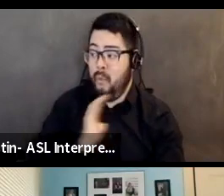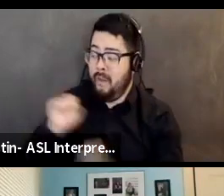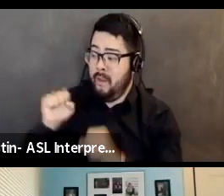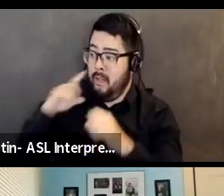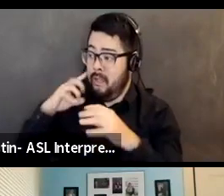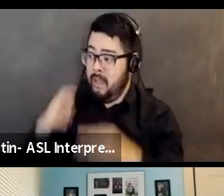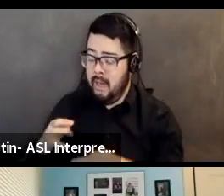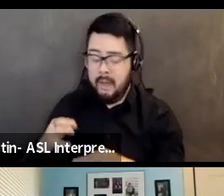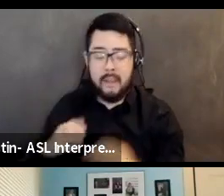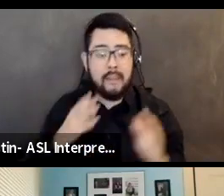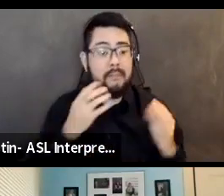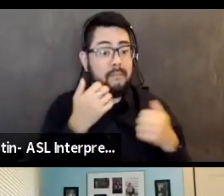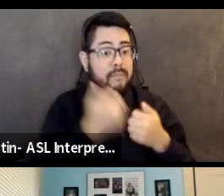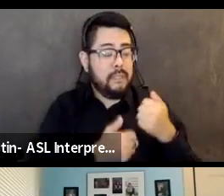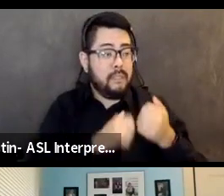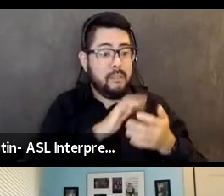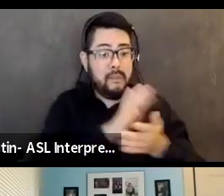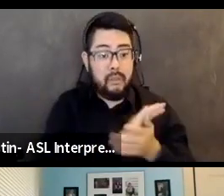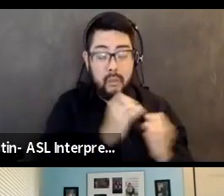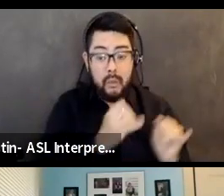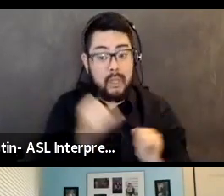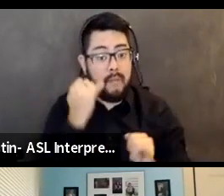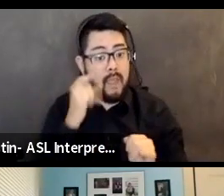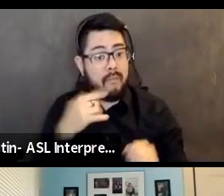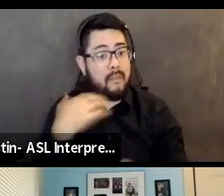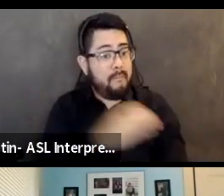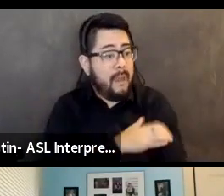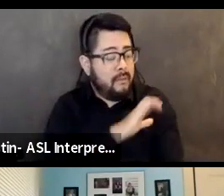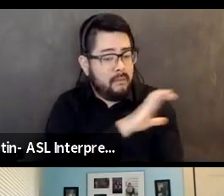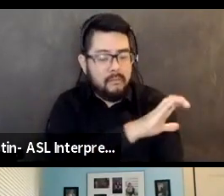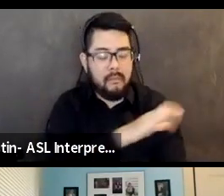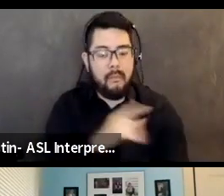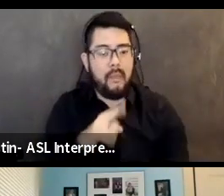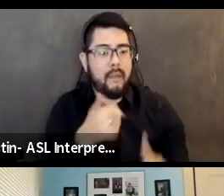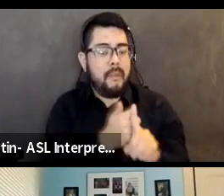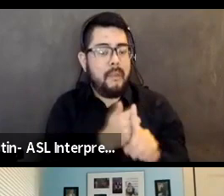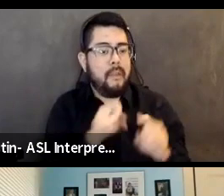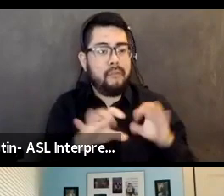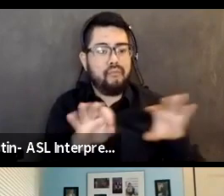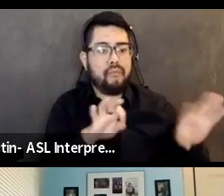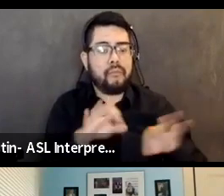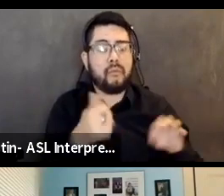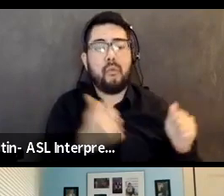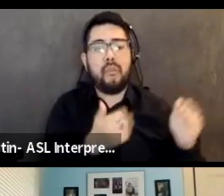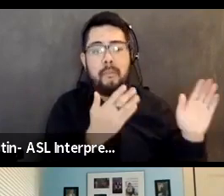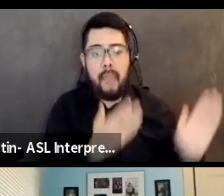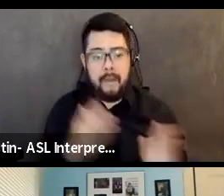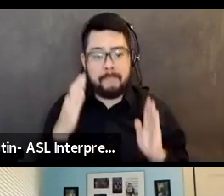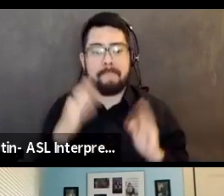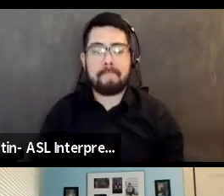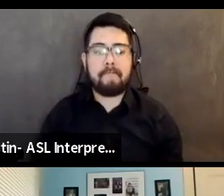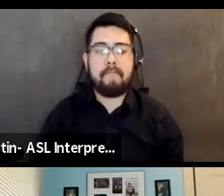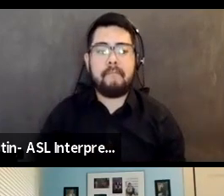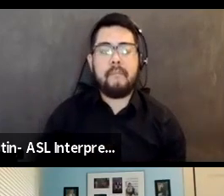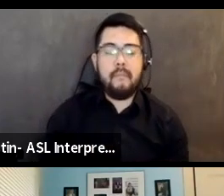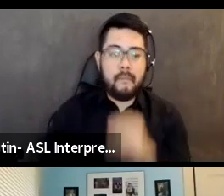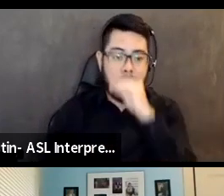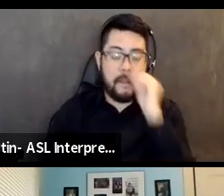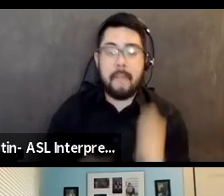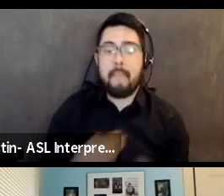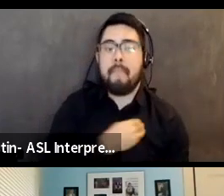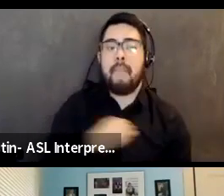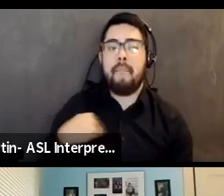schools if that's who's going to be making the decisions uh select from from there on can you